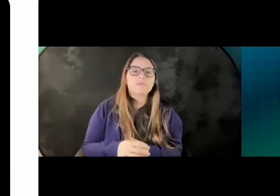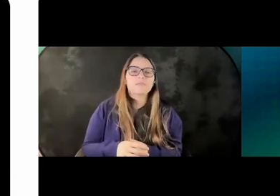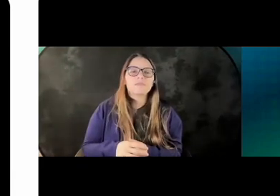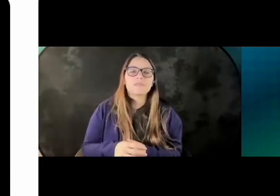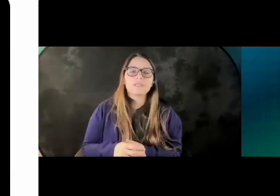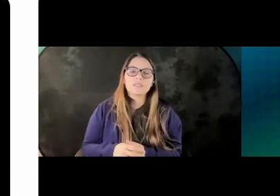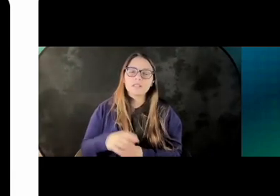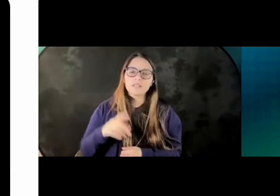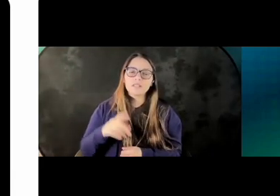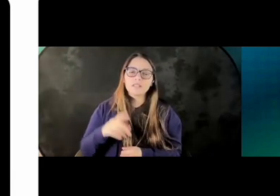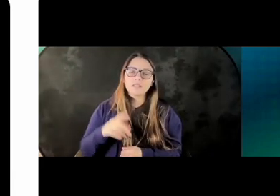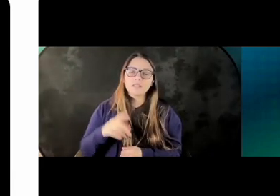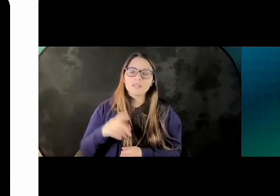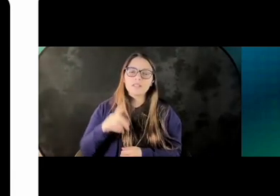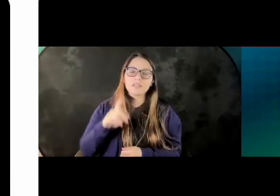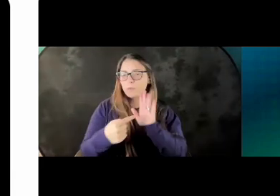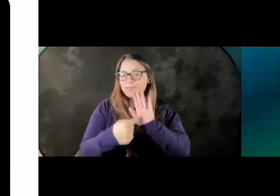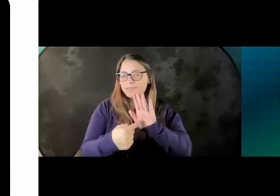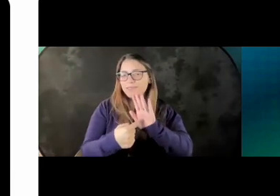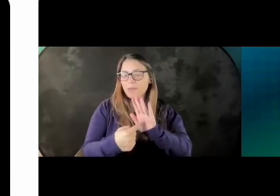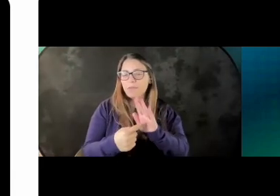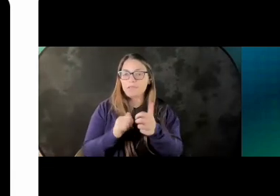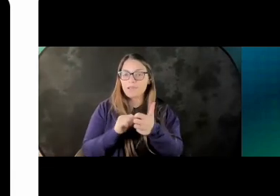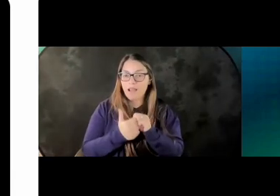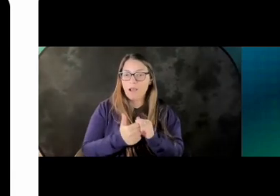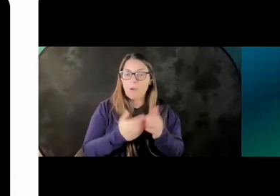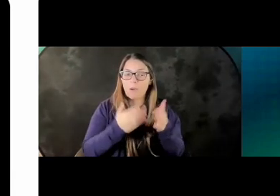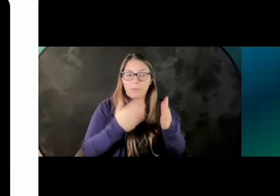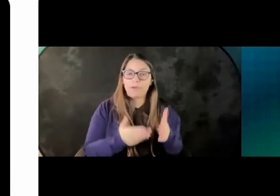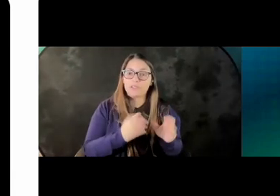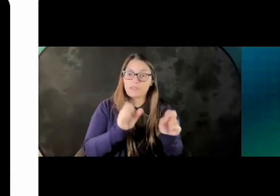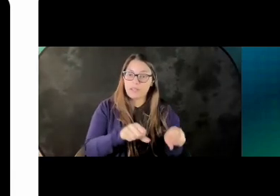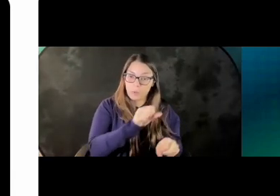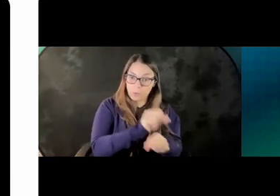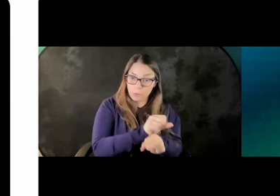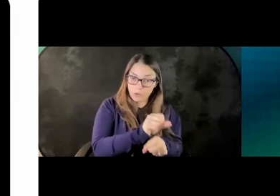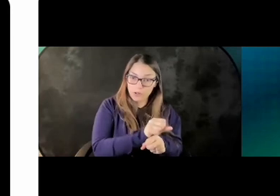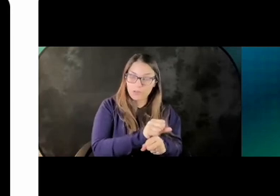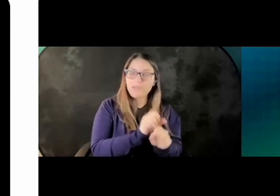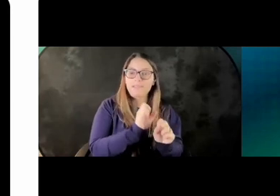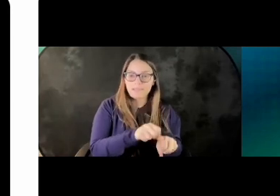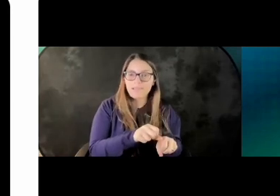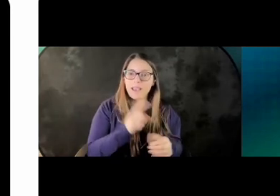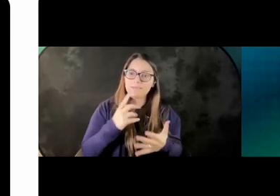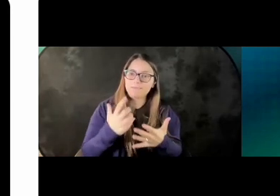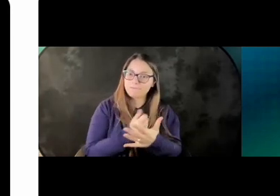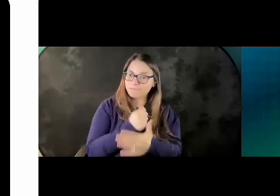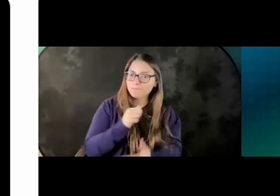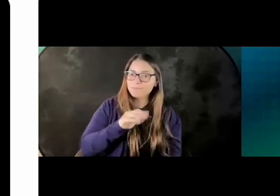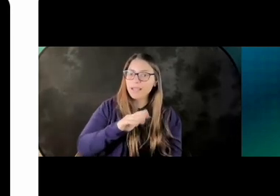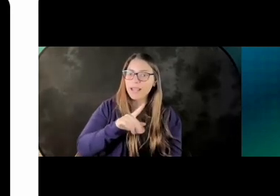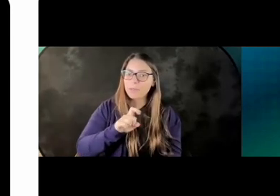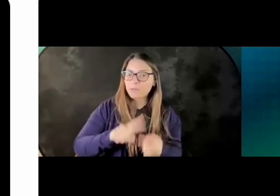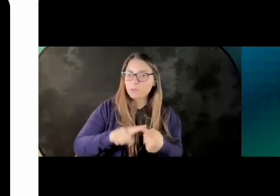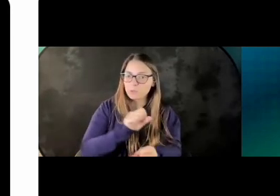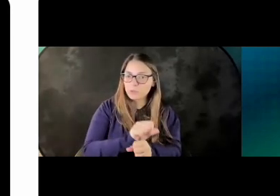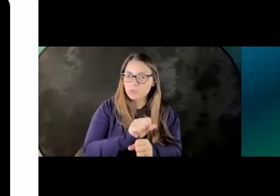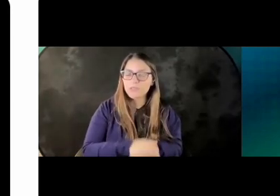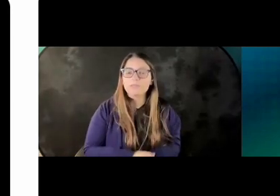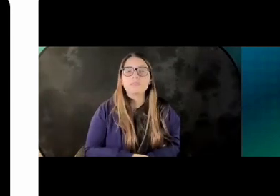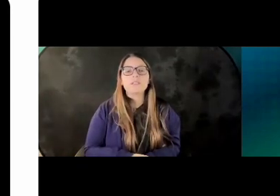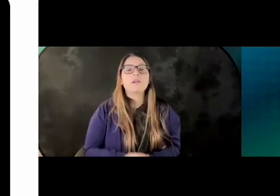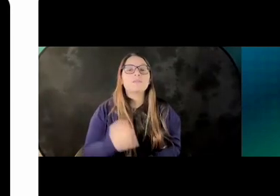of examples of how someone who works can take advantage of Able to Work. So if you are